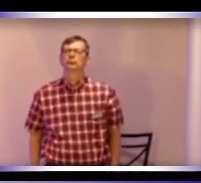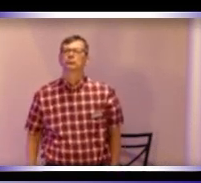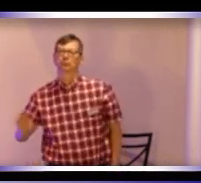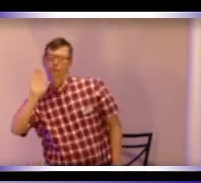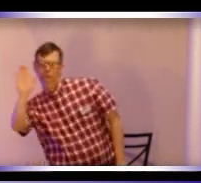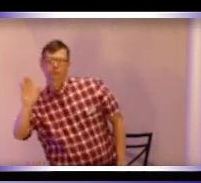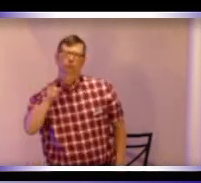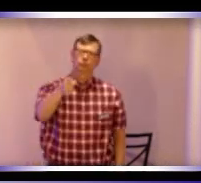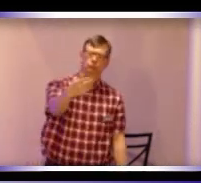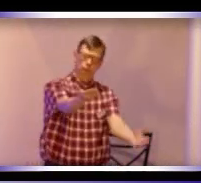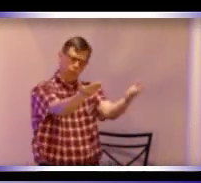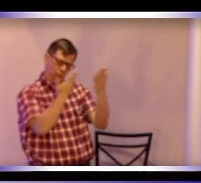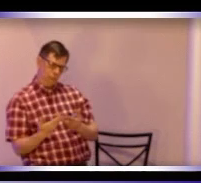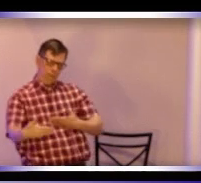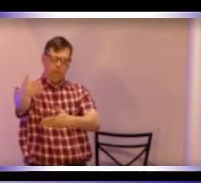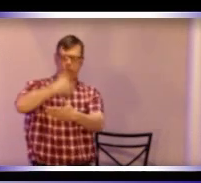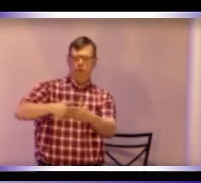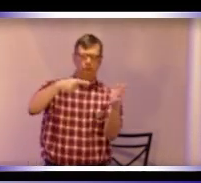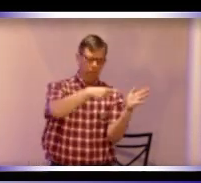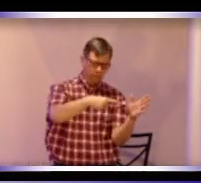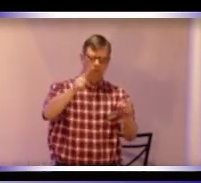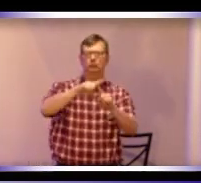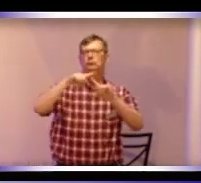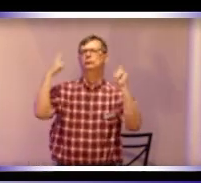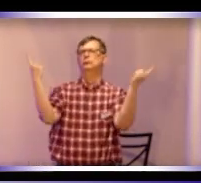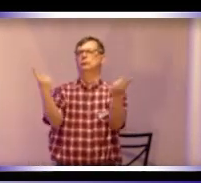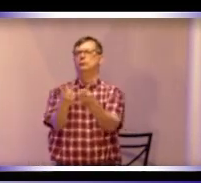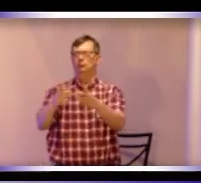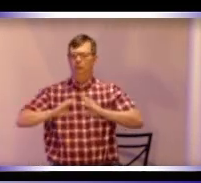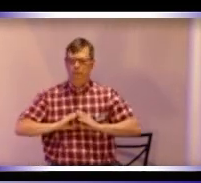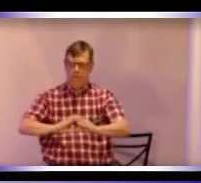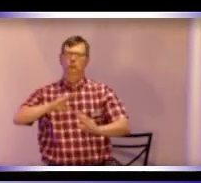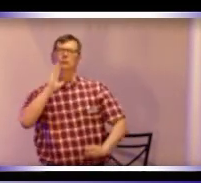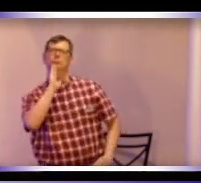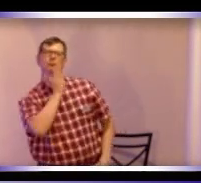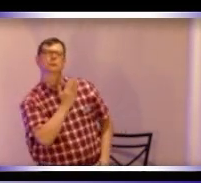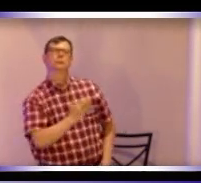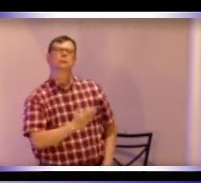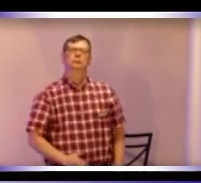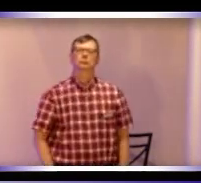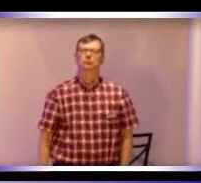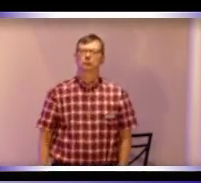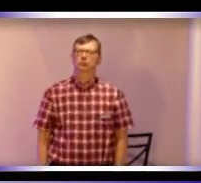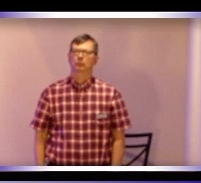that you brought into this sanctuary, your gifts of being,